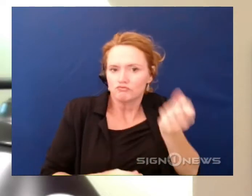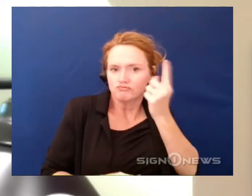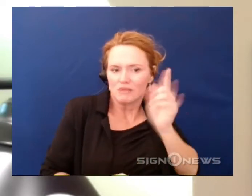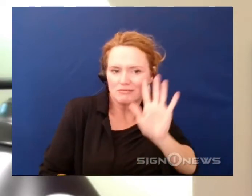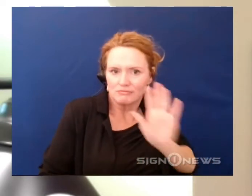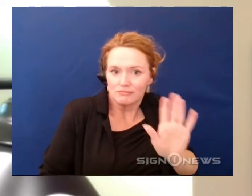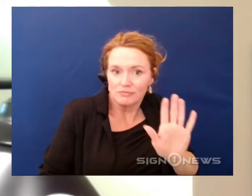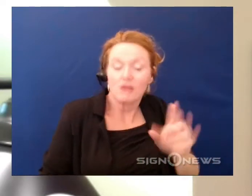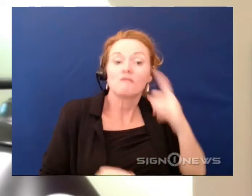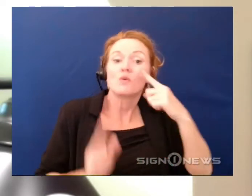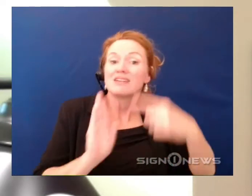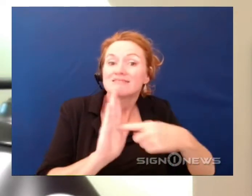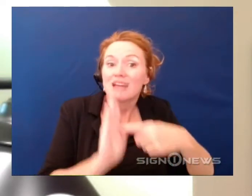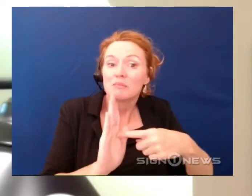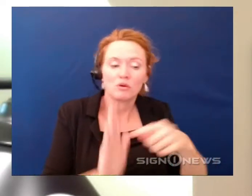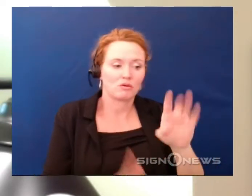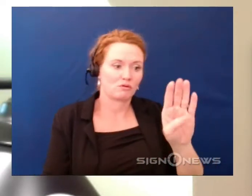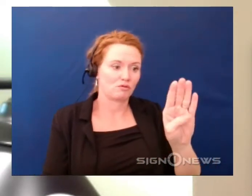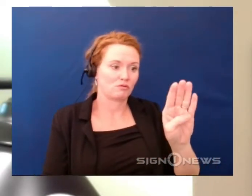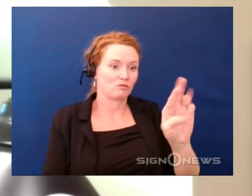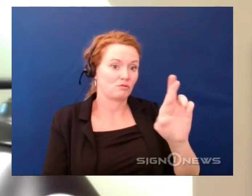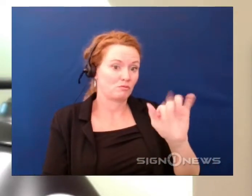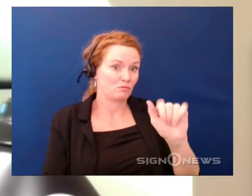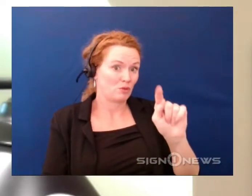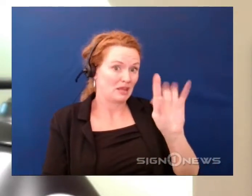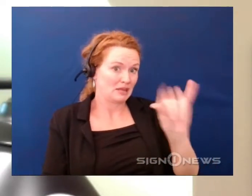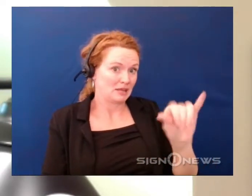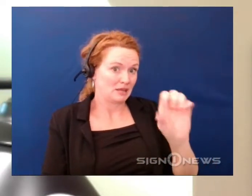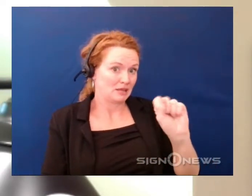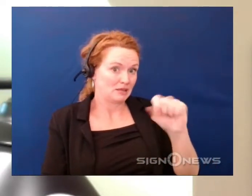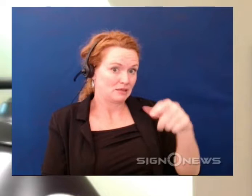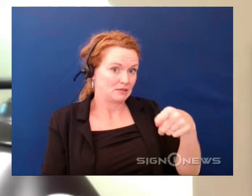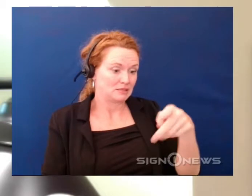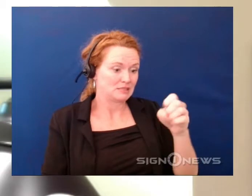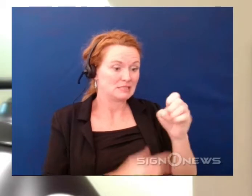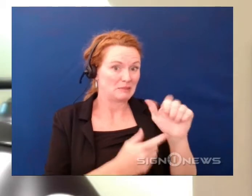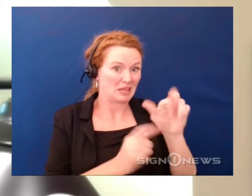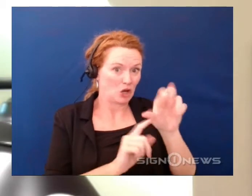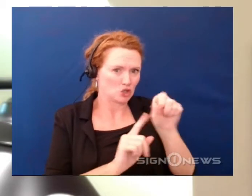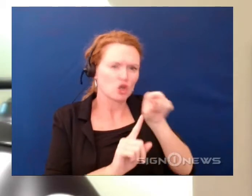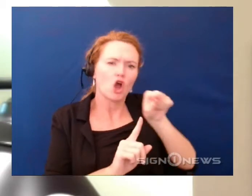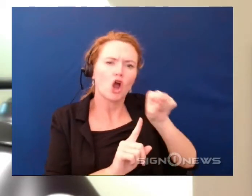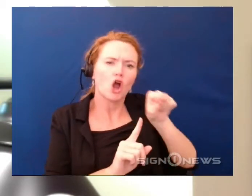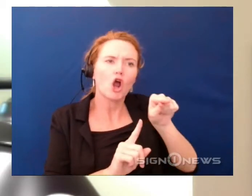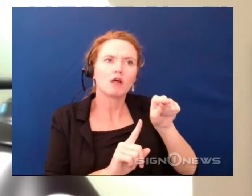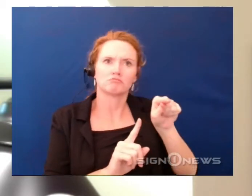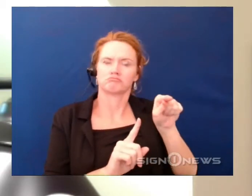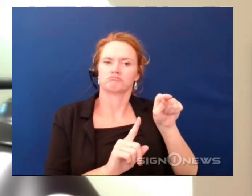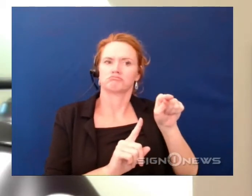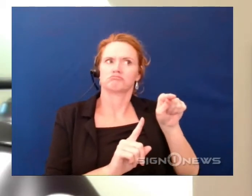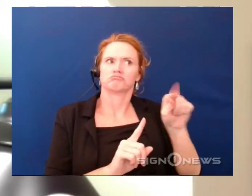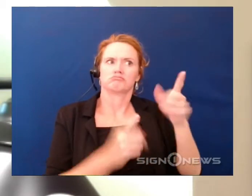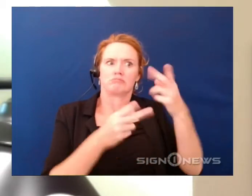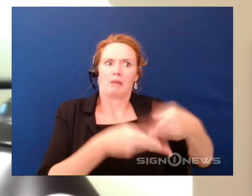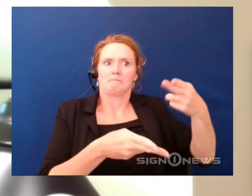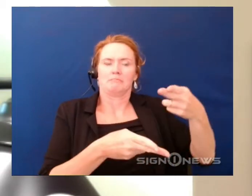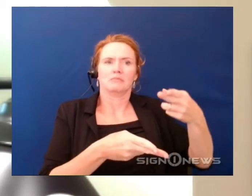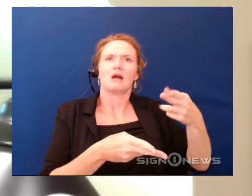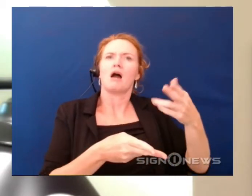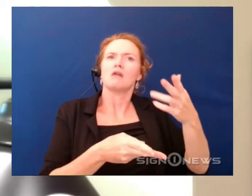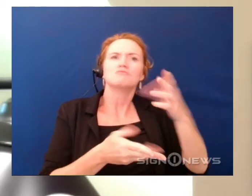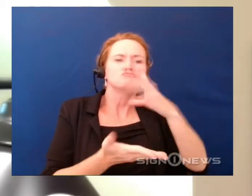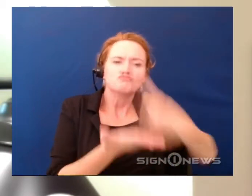Britney Spears' recent advocacy to end her conservatorship has brought to the public's attention the downsides